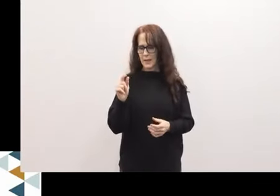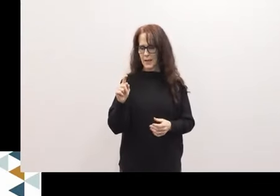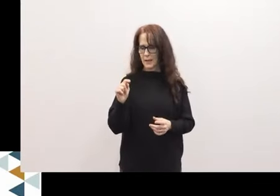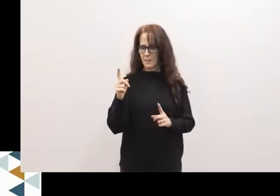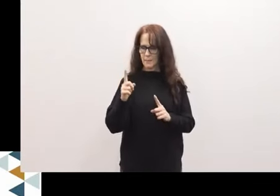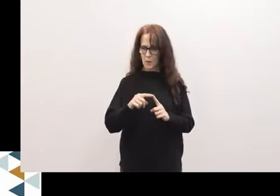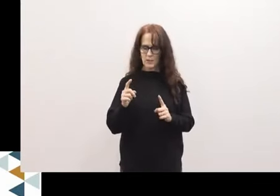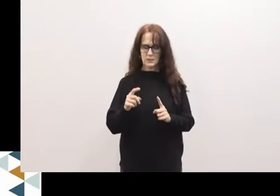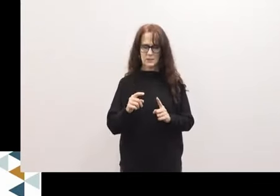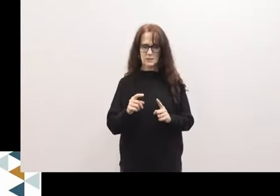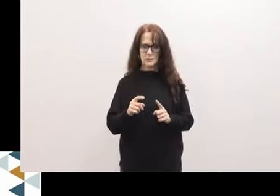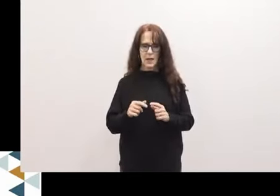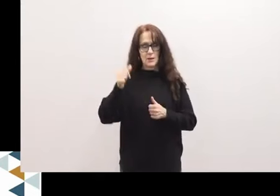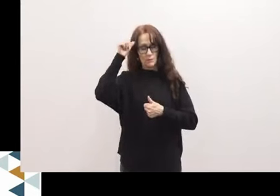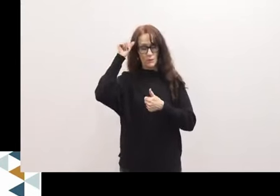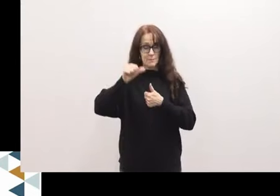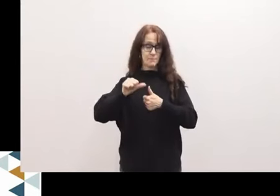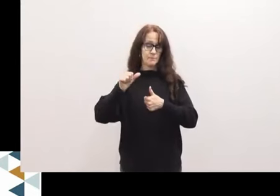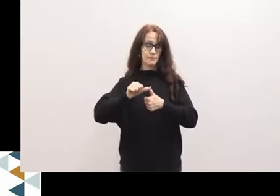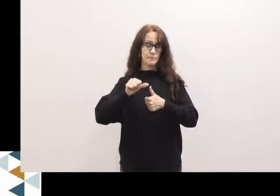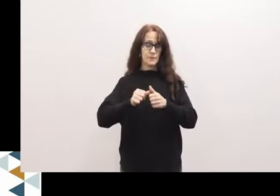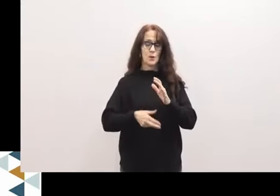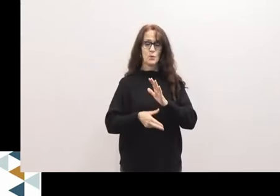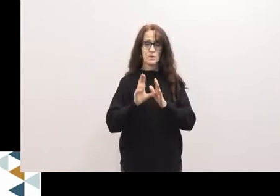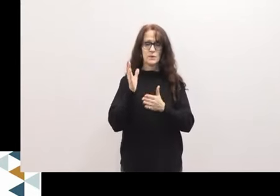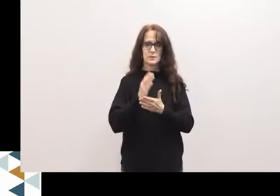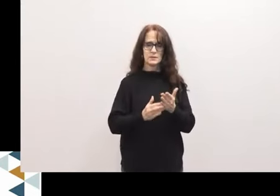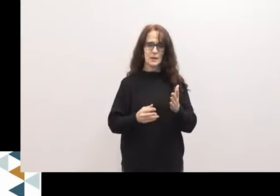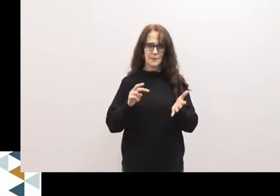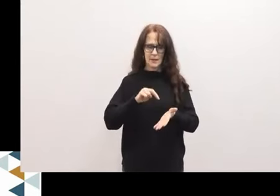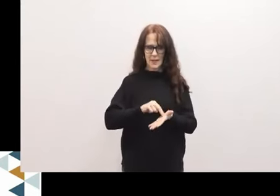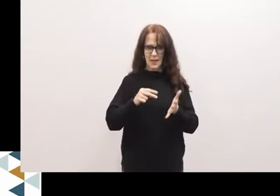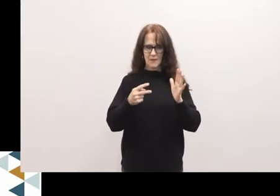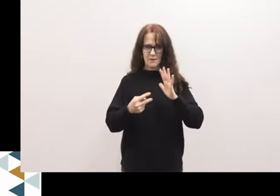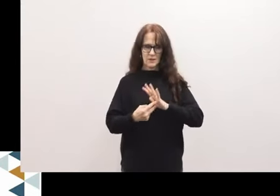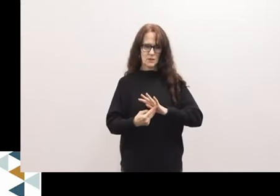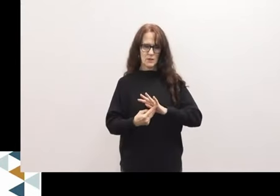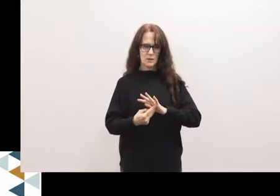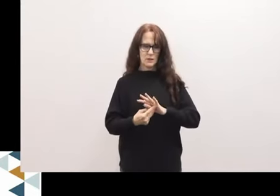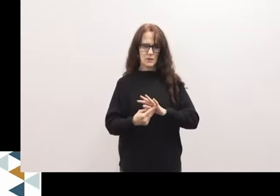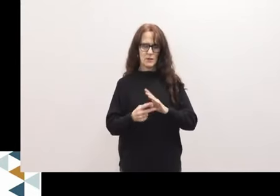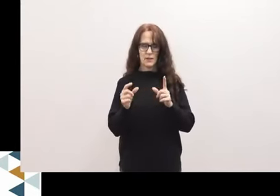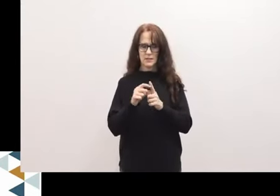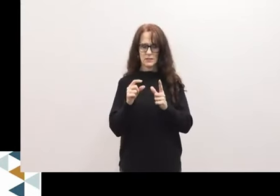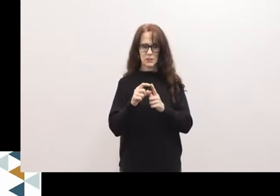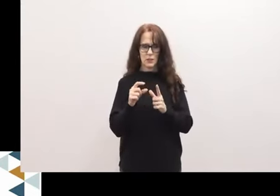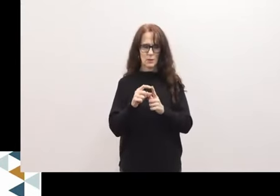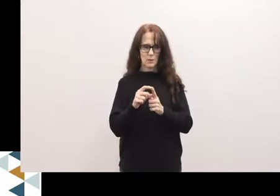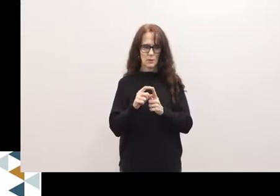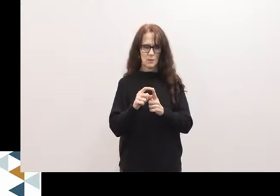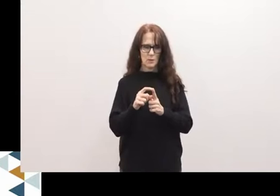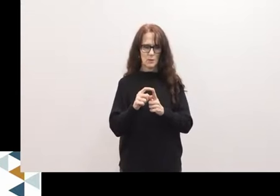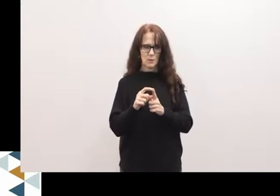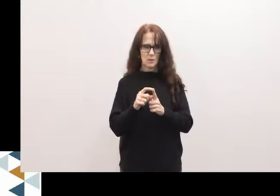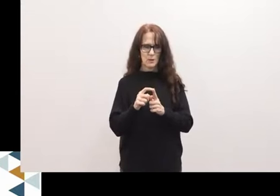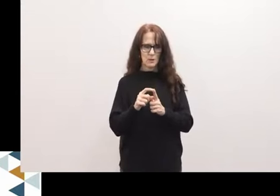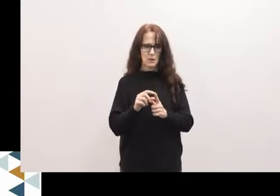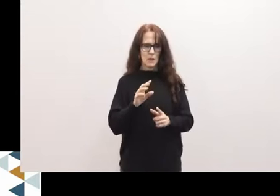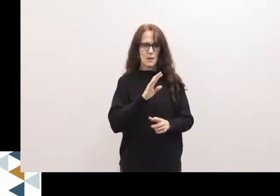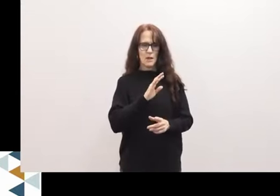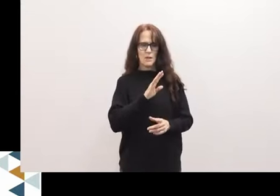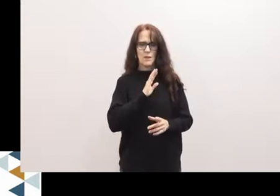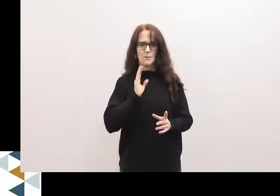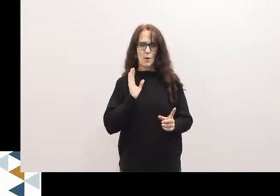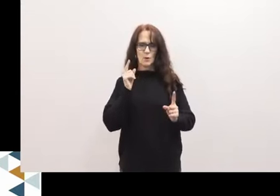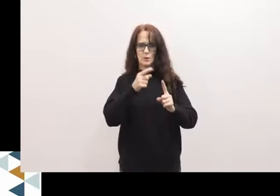And as a refresher, we also want to review some of our definitions for these terms. So we have our board goals, which are